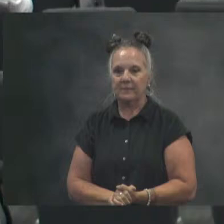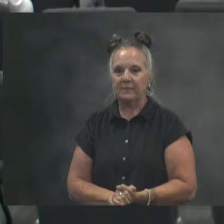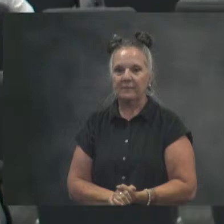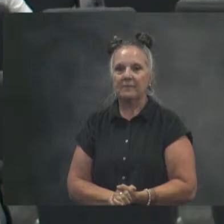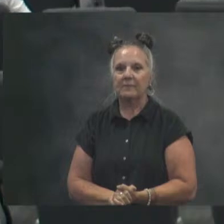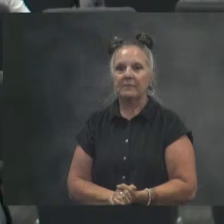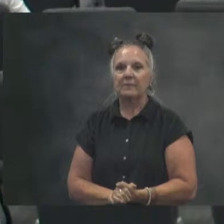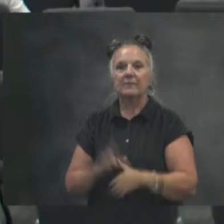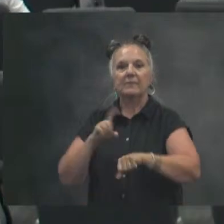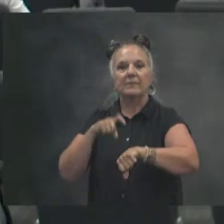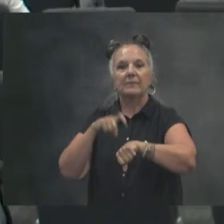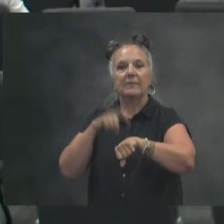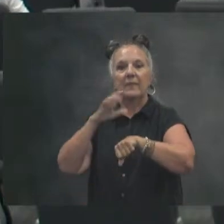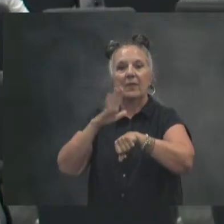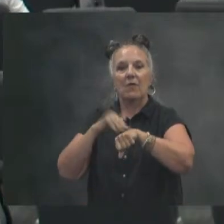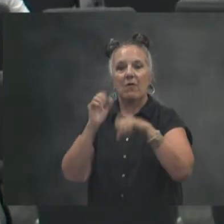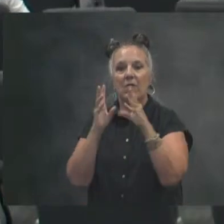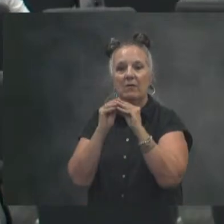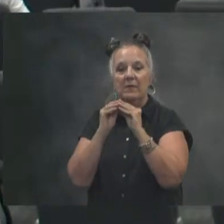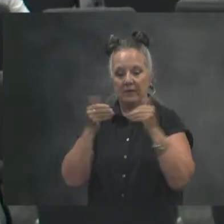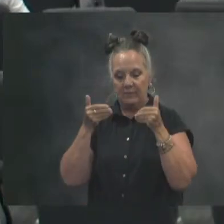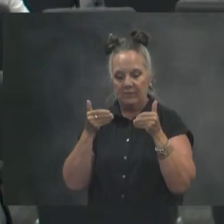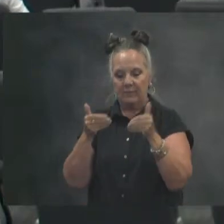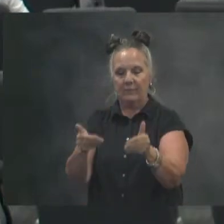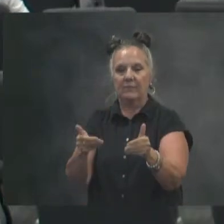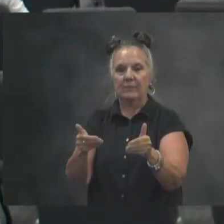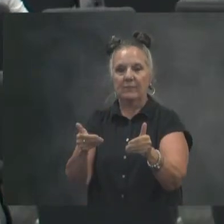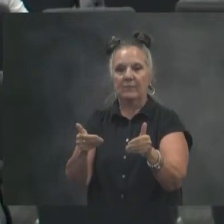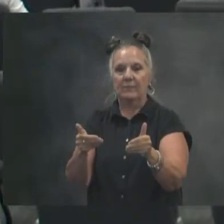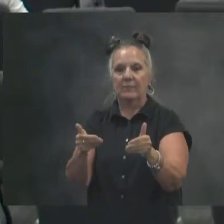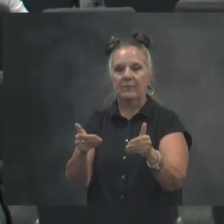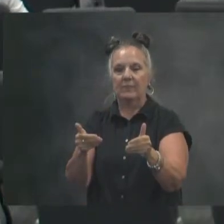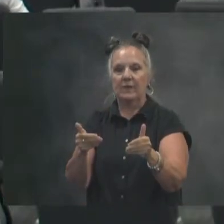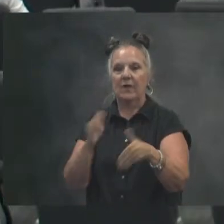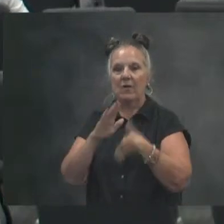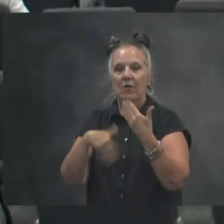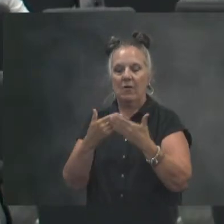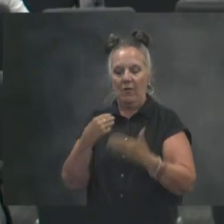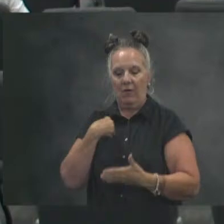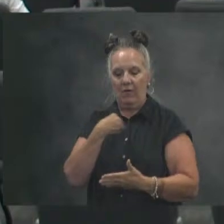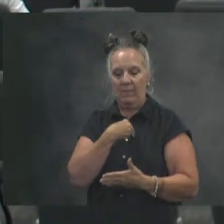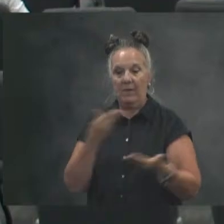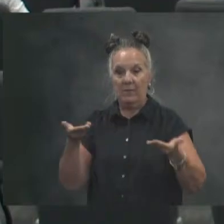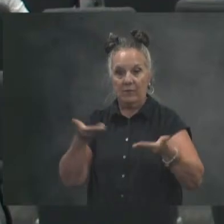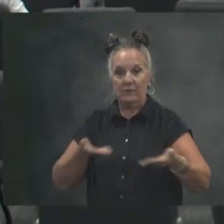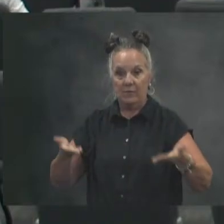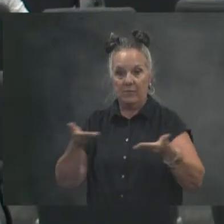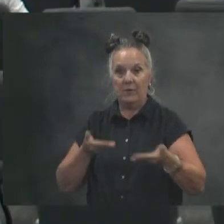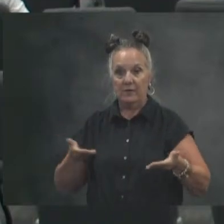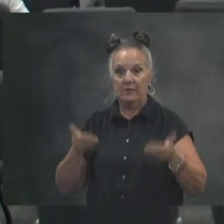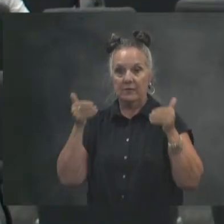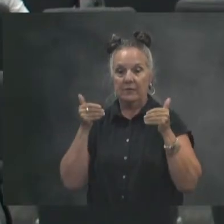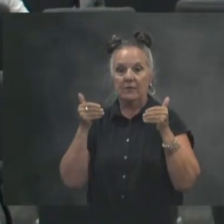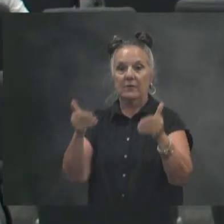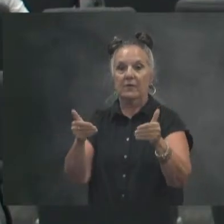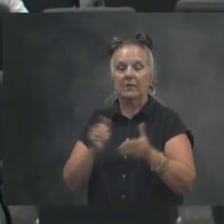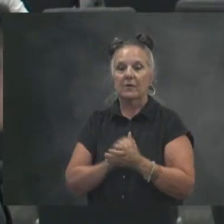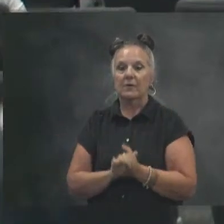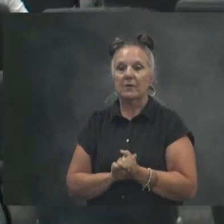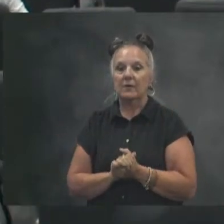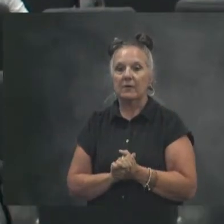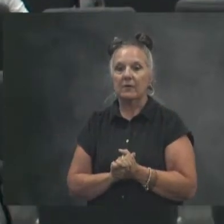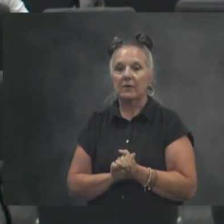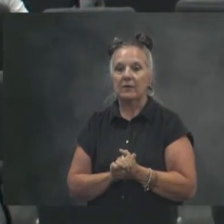At this time, I call our meeting to order and declare a quorum. We have all members present along with our student board member.